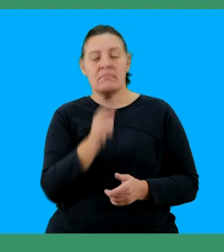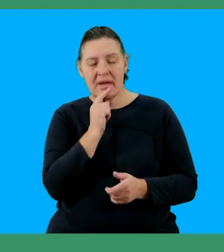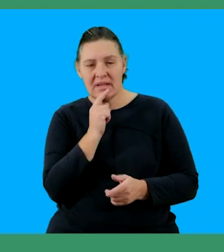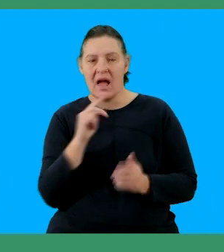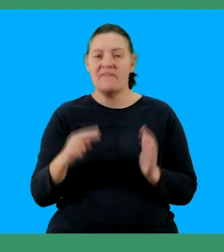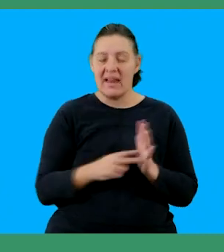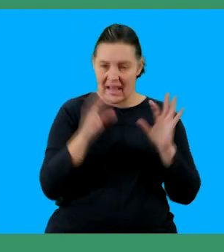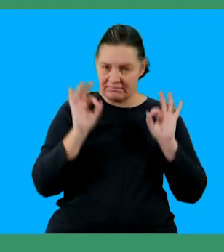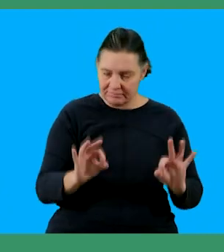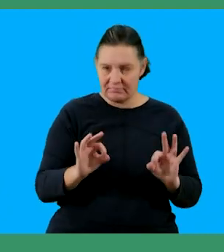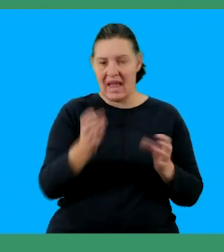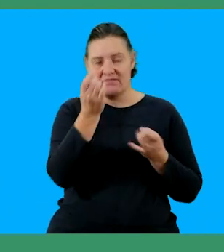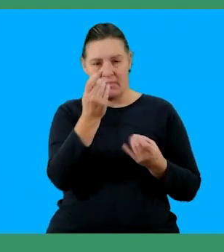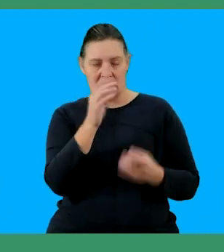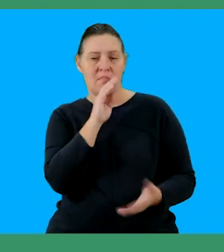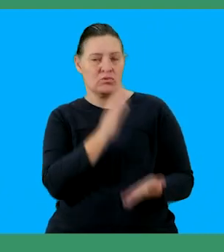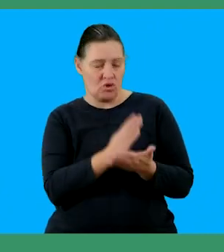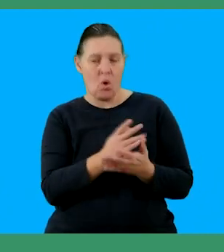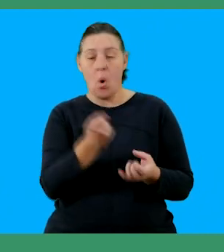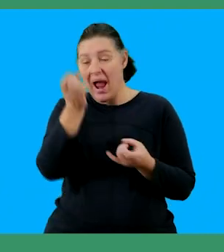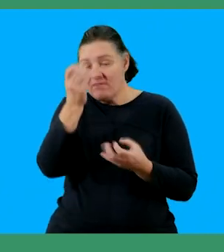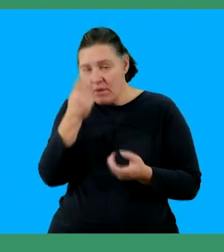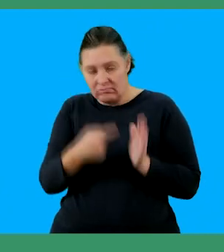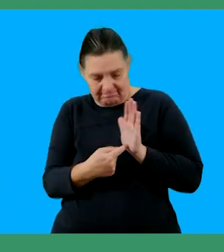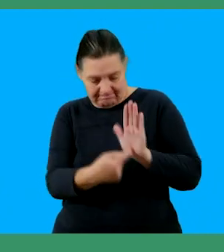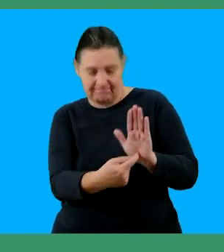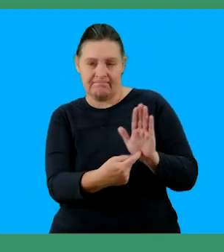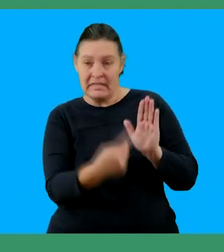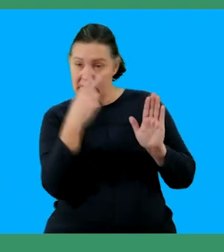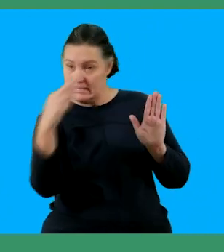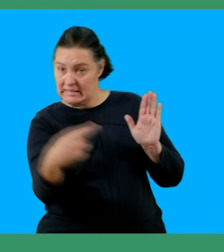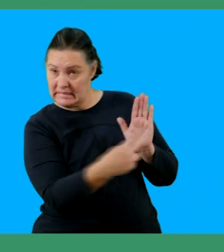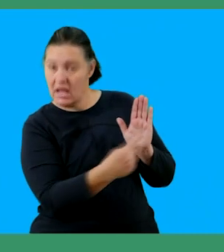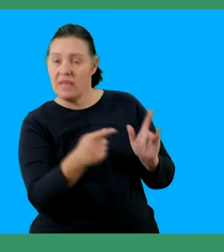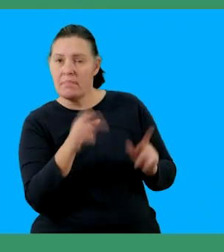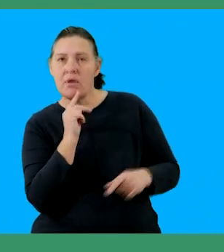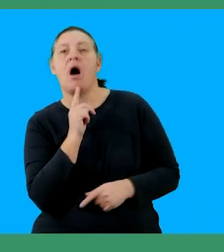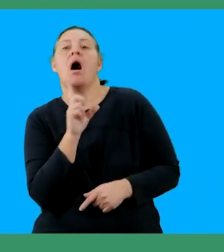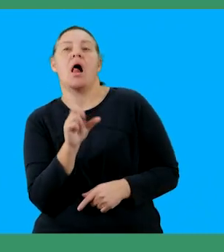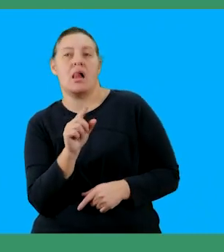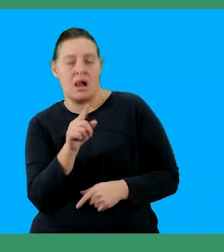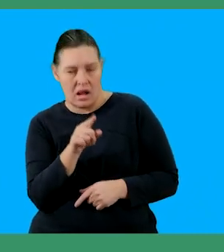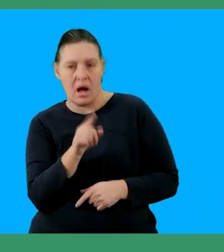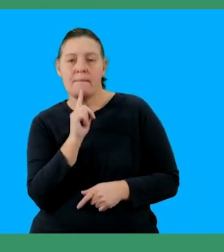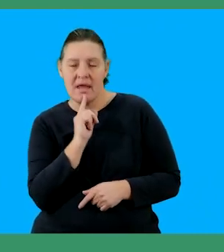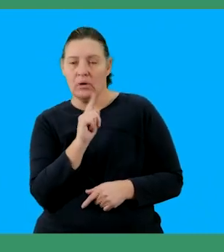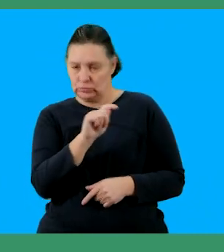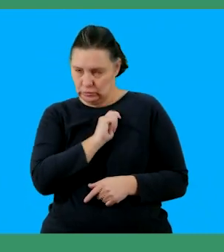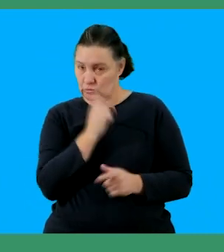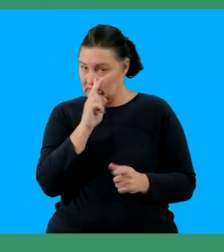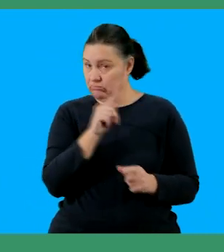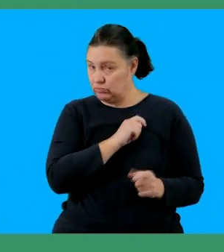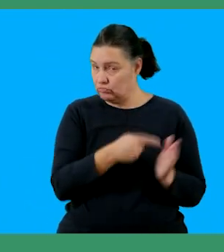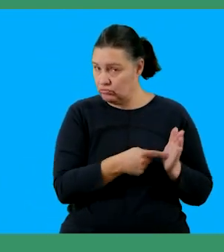used to validate information or data. So it's important to present business information so that we